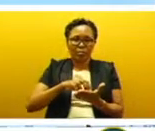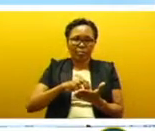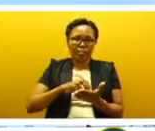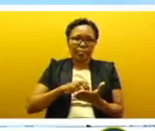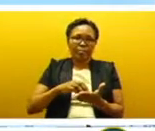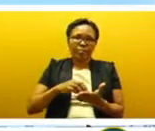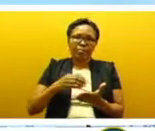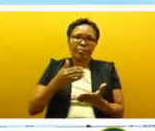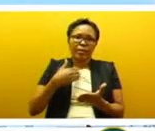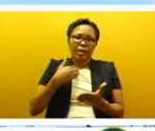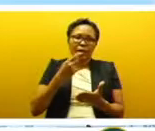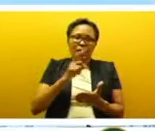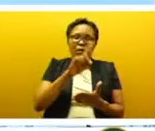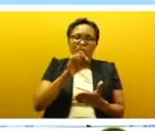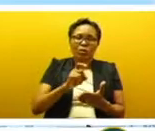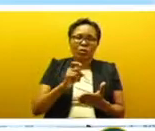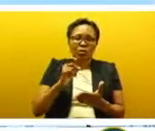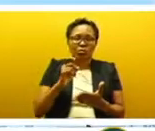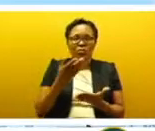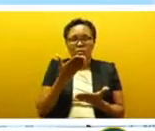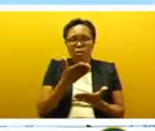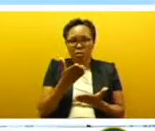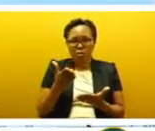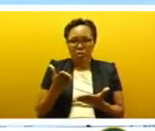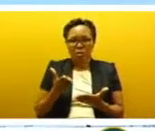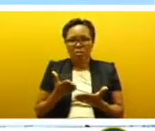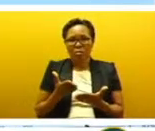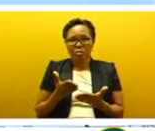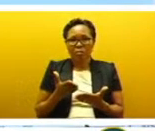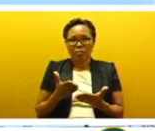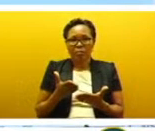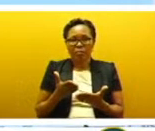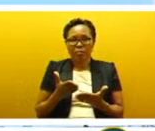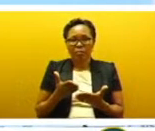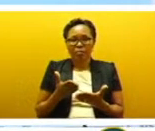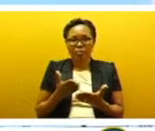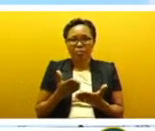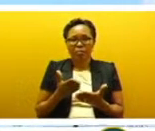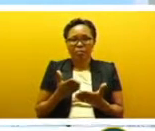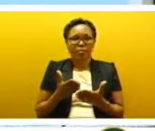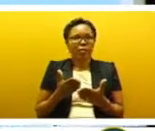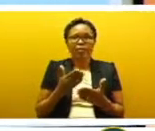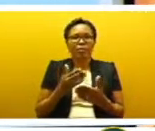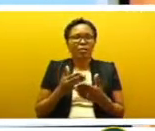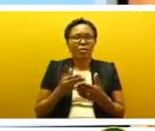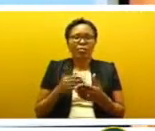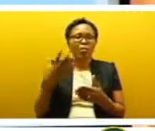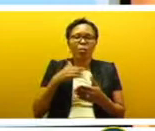of what was the denominator used for voter turnout.